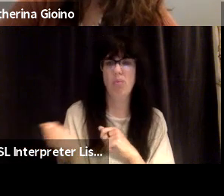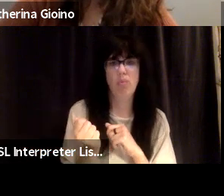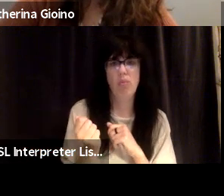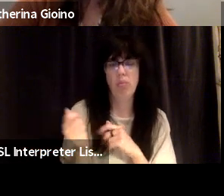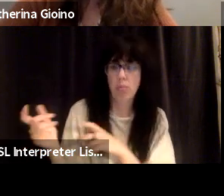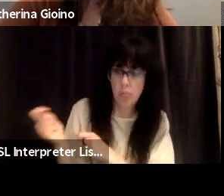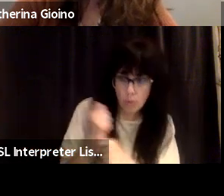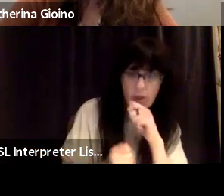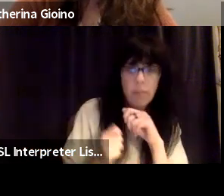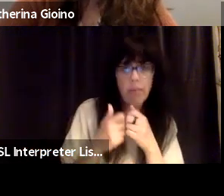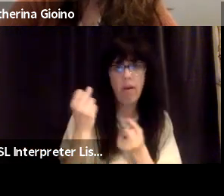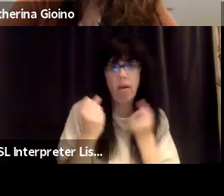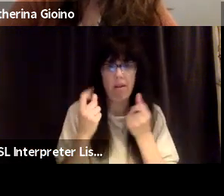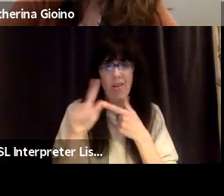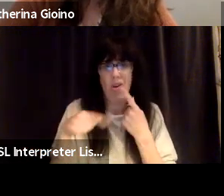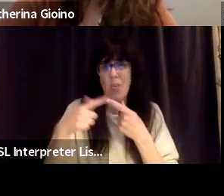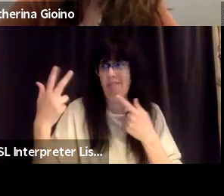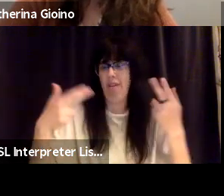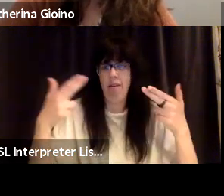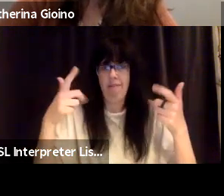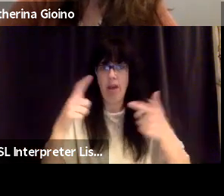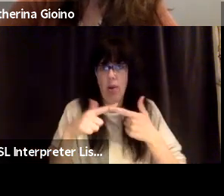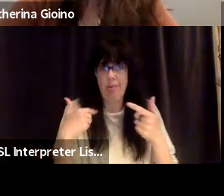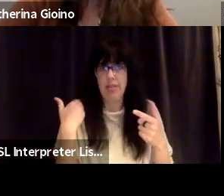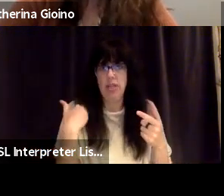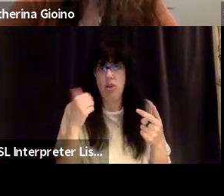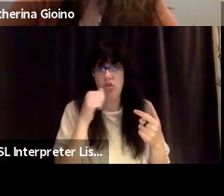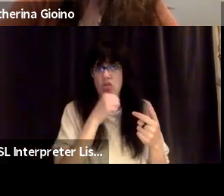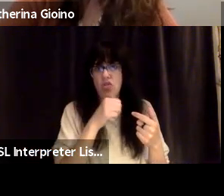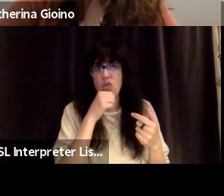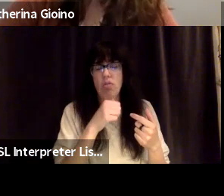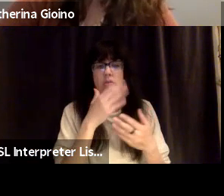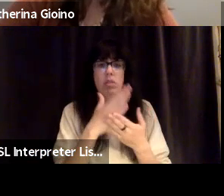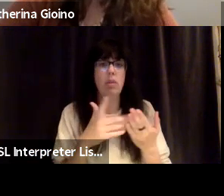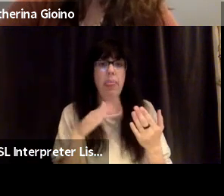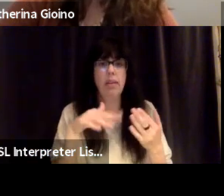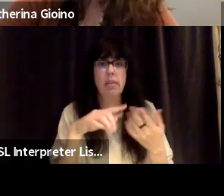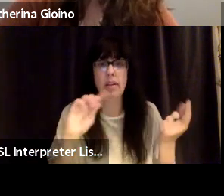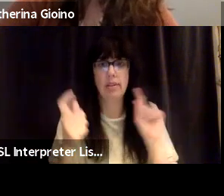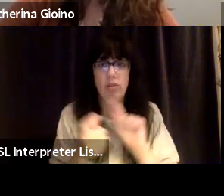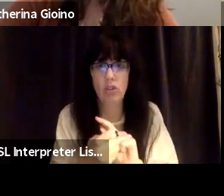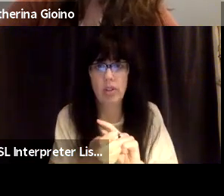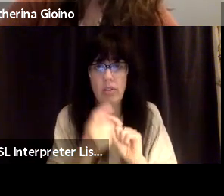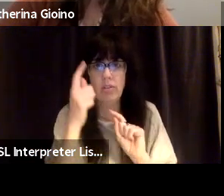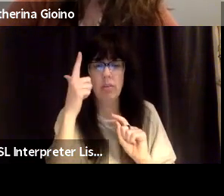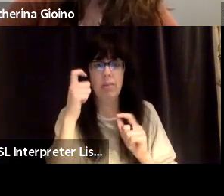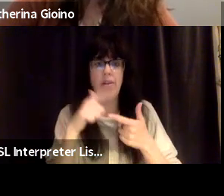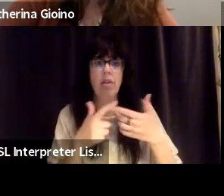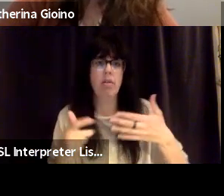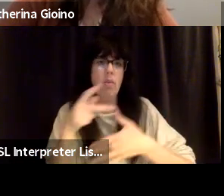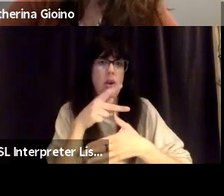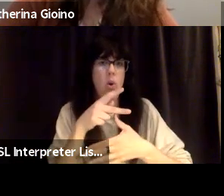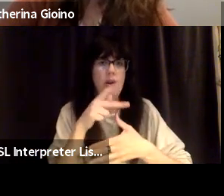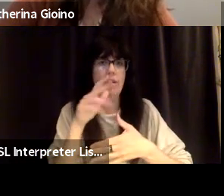gunfire, and understanding that there are things that have not changed because our priorities haven't changed and that we have to